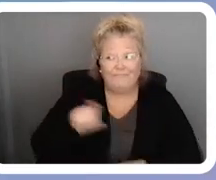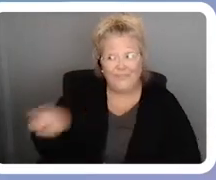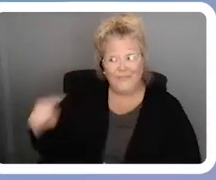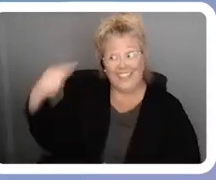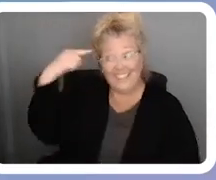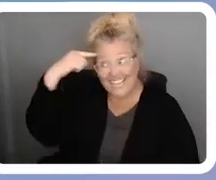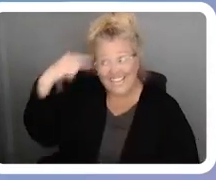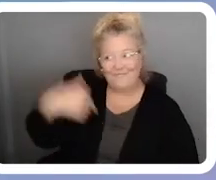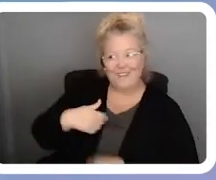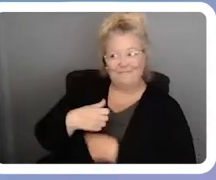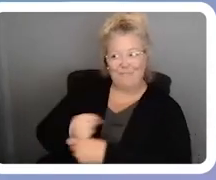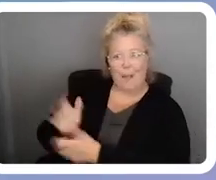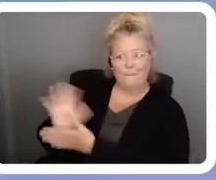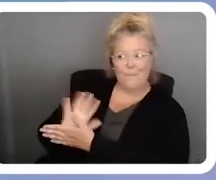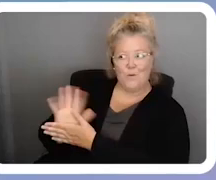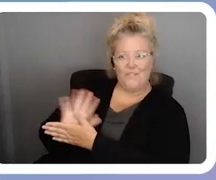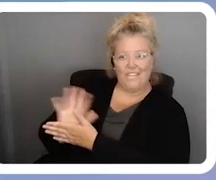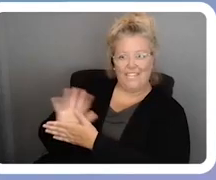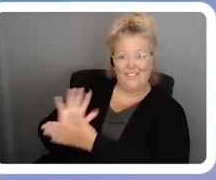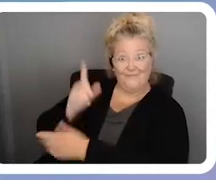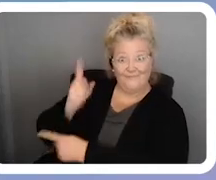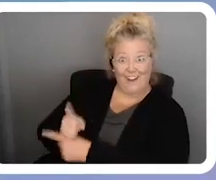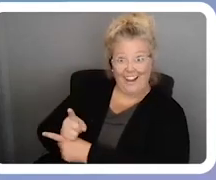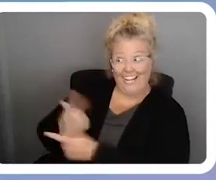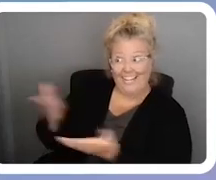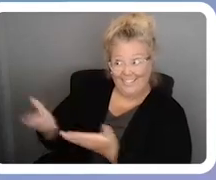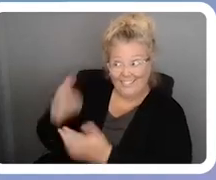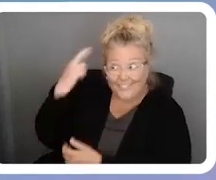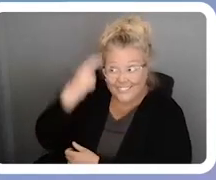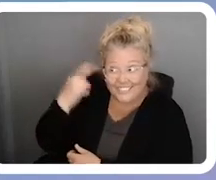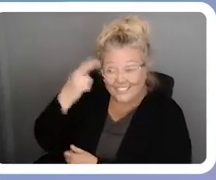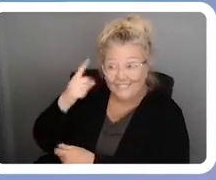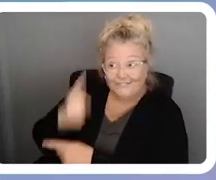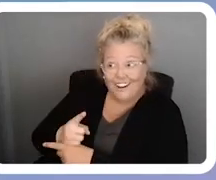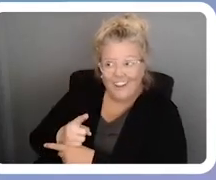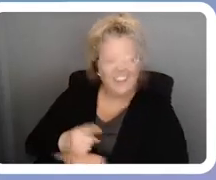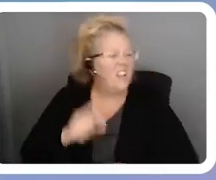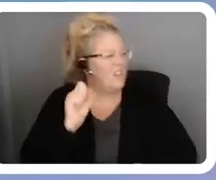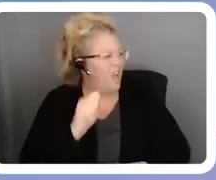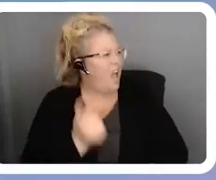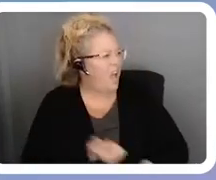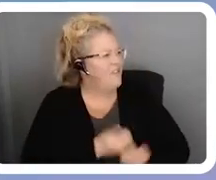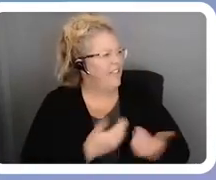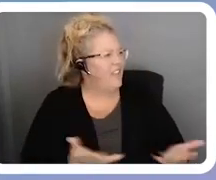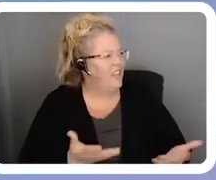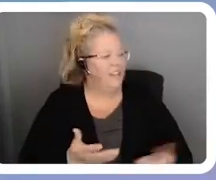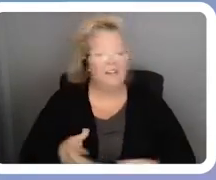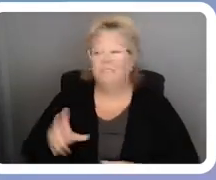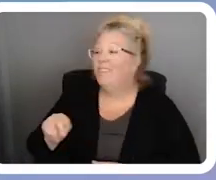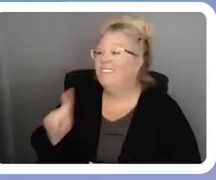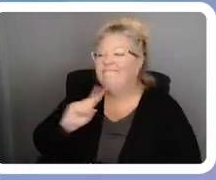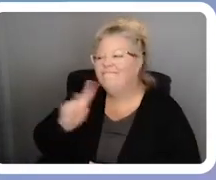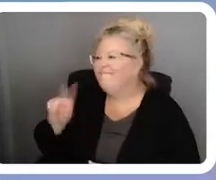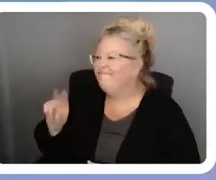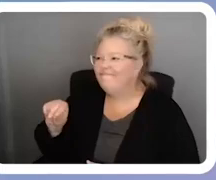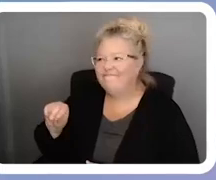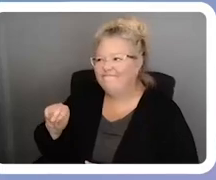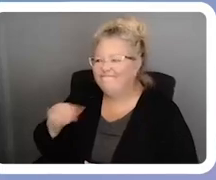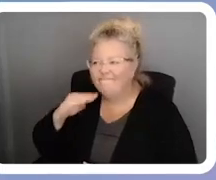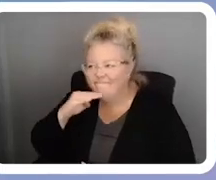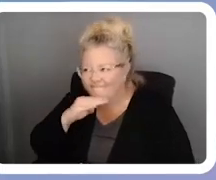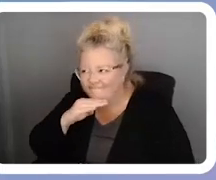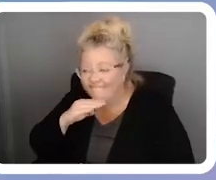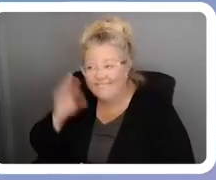believes that we're here for a documentary. Is that right, Justin? For everything. Yeah, so we're here for a documentary. But the truth of the matter